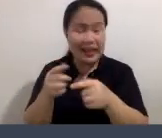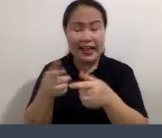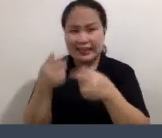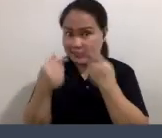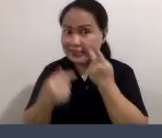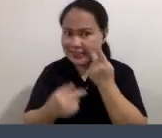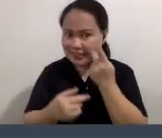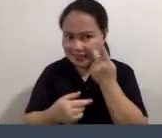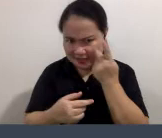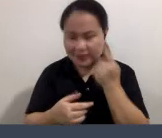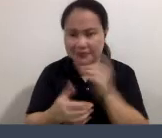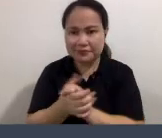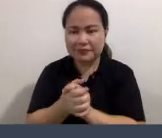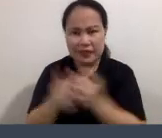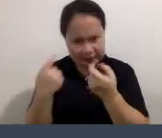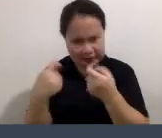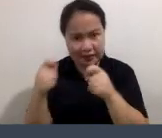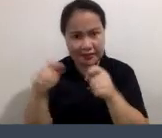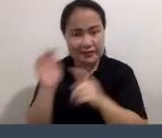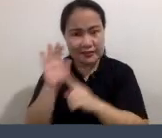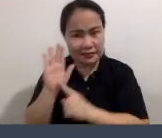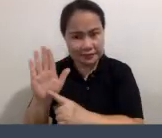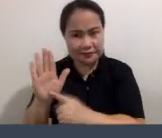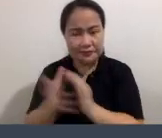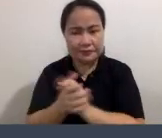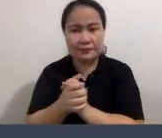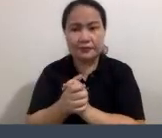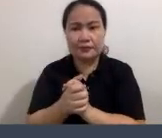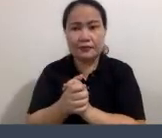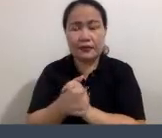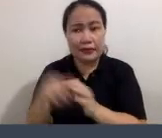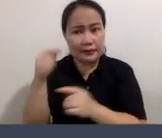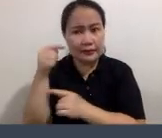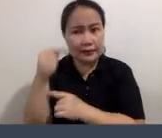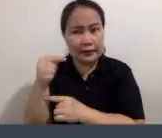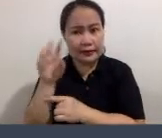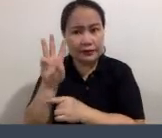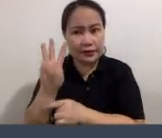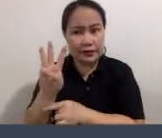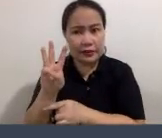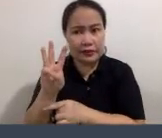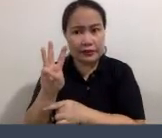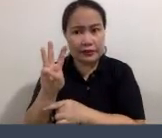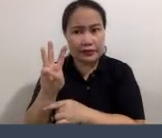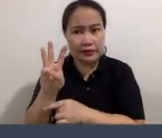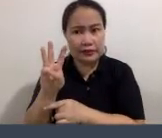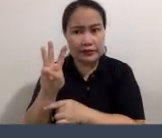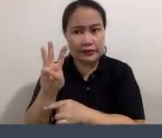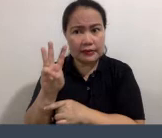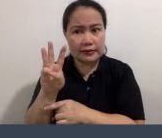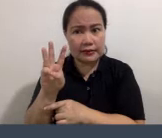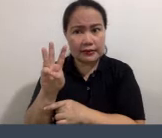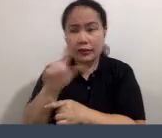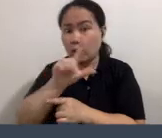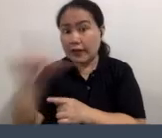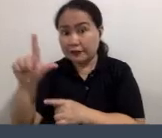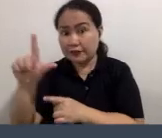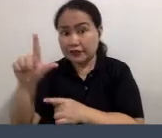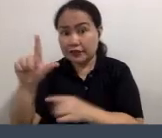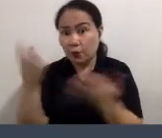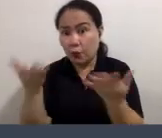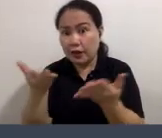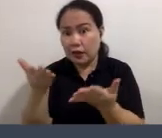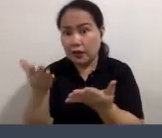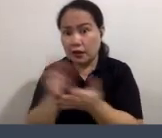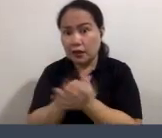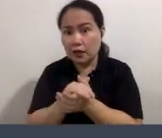us try. Let us illustrate, okay? So, negative 6, this is negative 6, so that means going to the left. So,